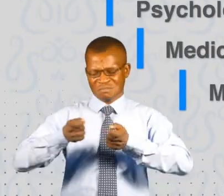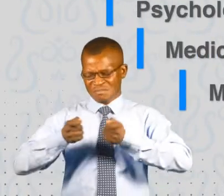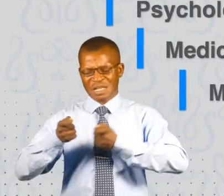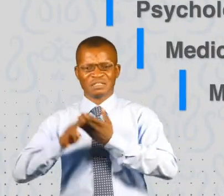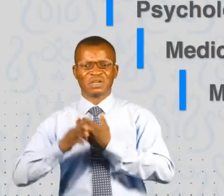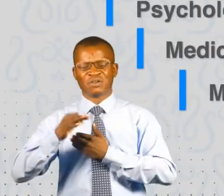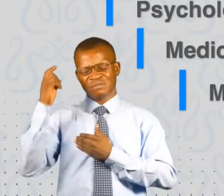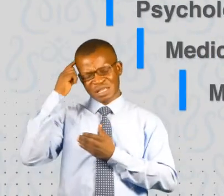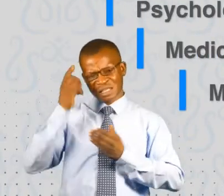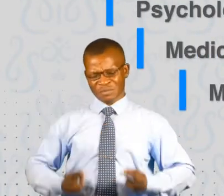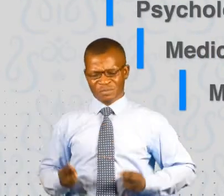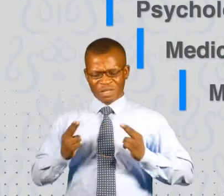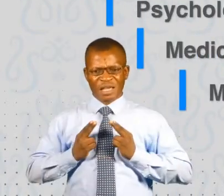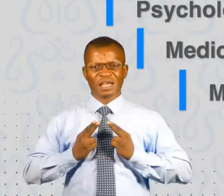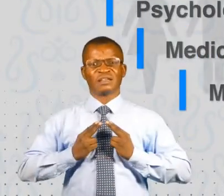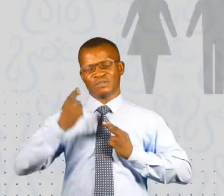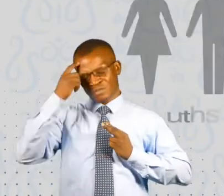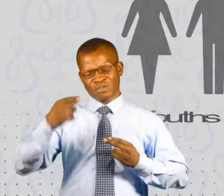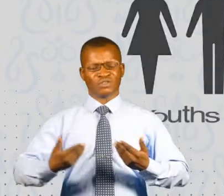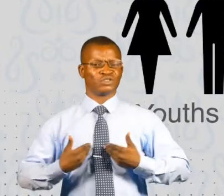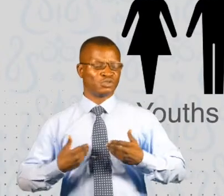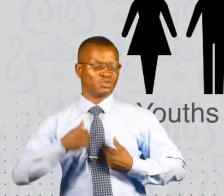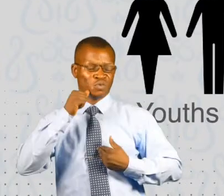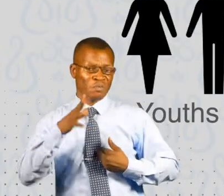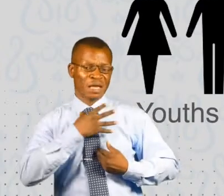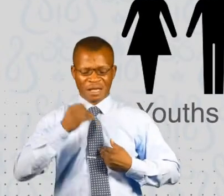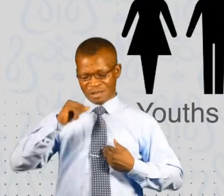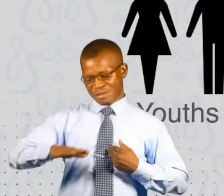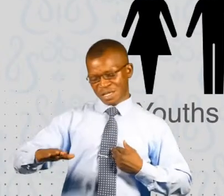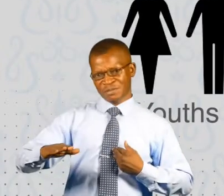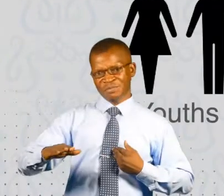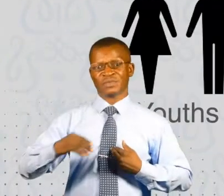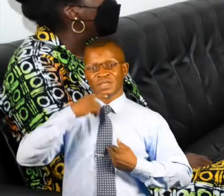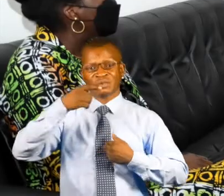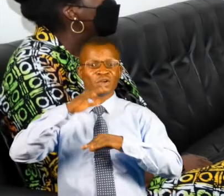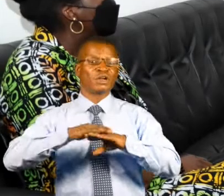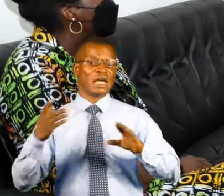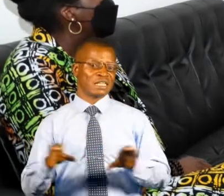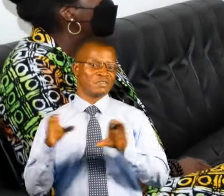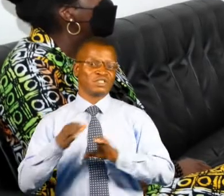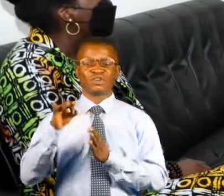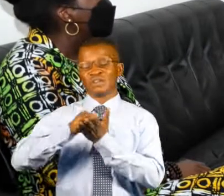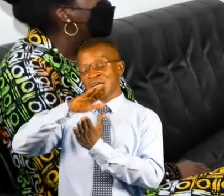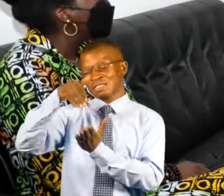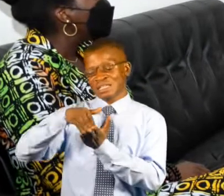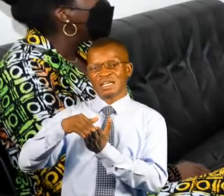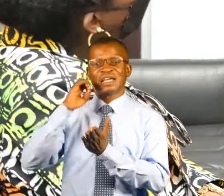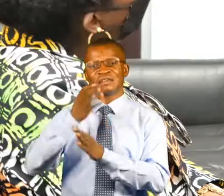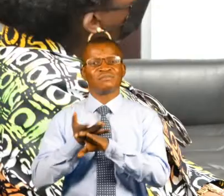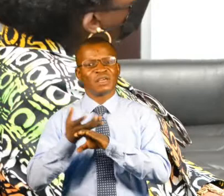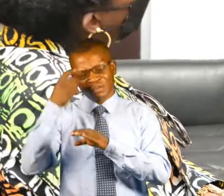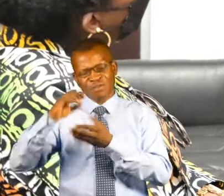services, and management of mental health disorders for youths, women, and girls. Speaking on the activities of the